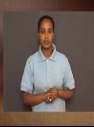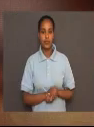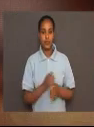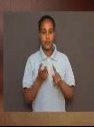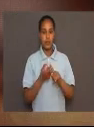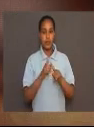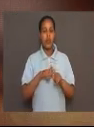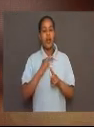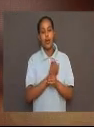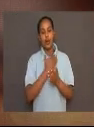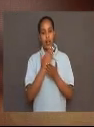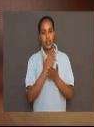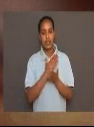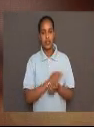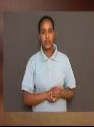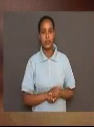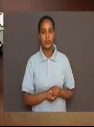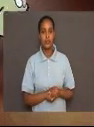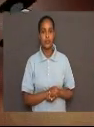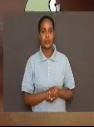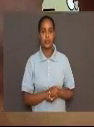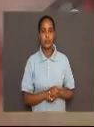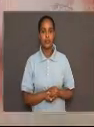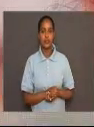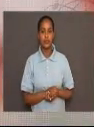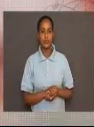Let's get back to our lesson.